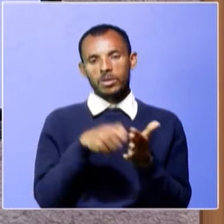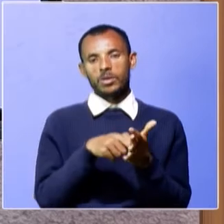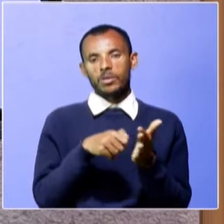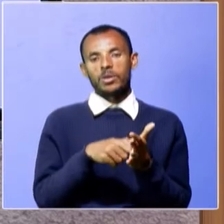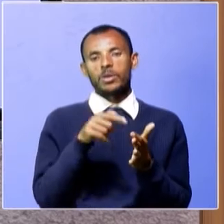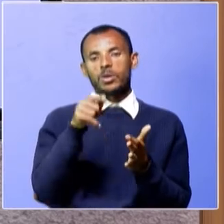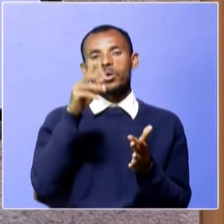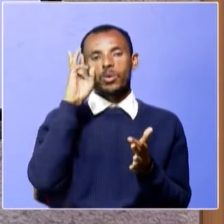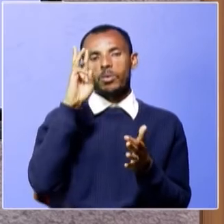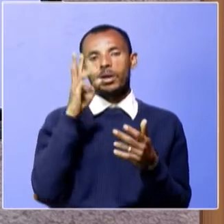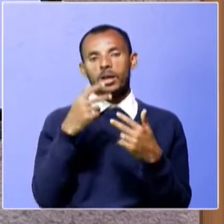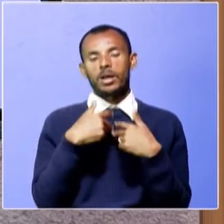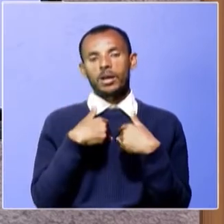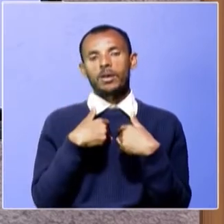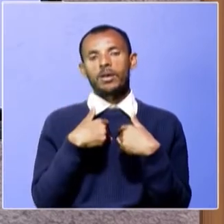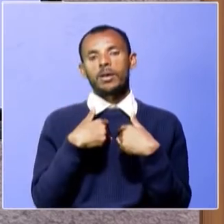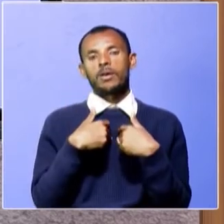you'll have such